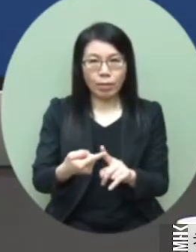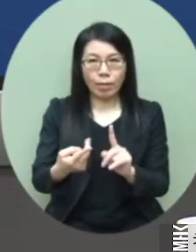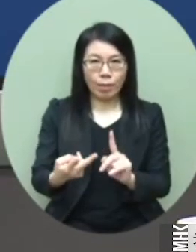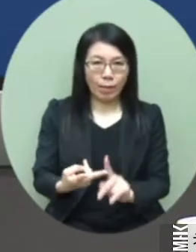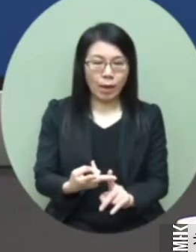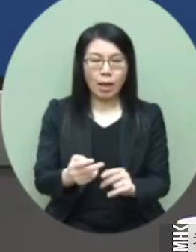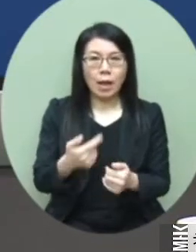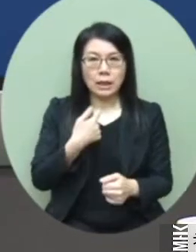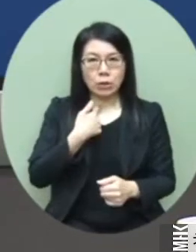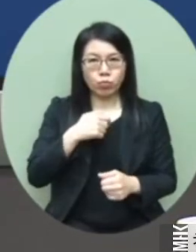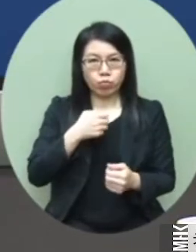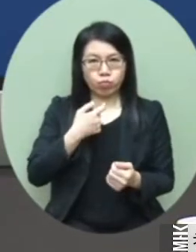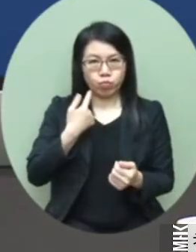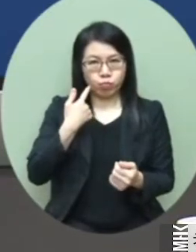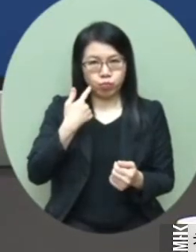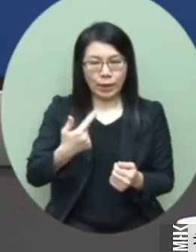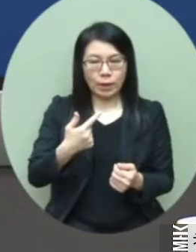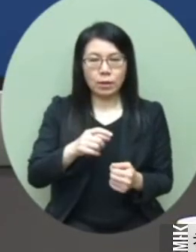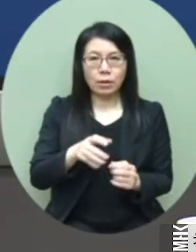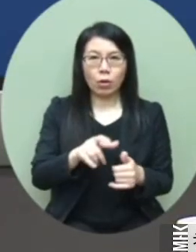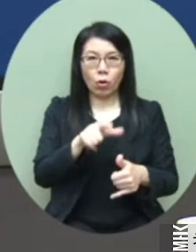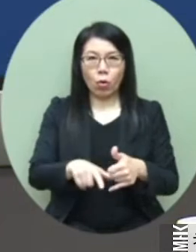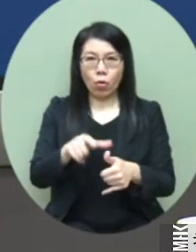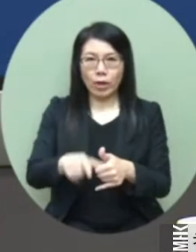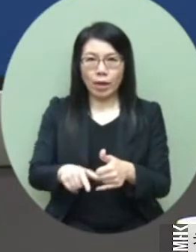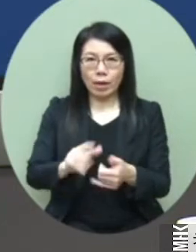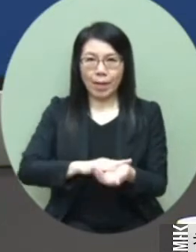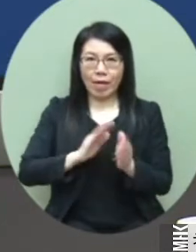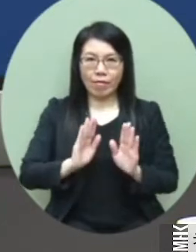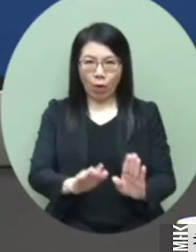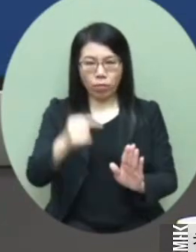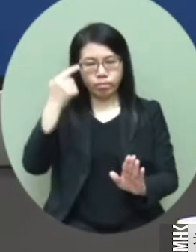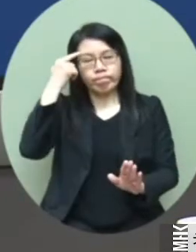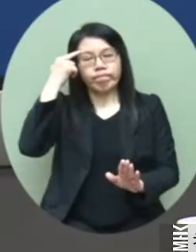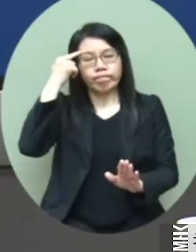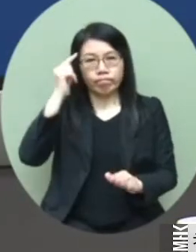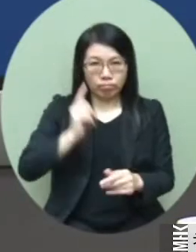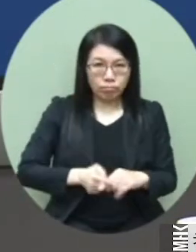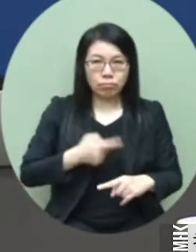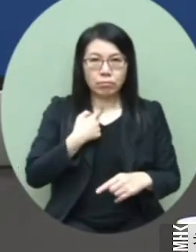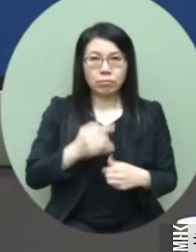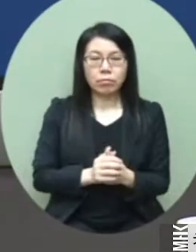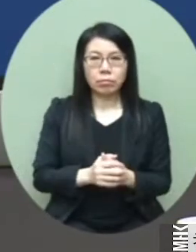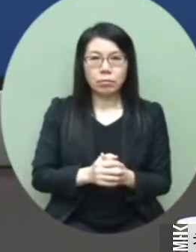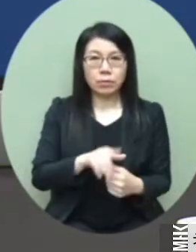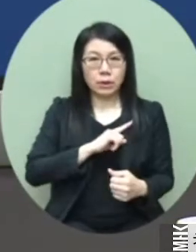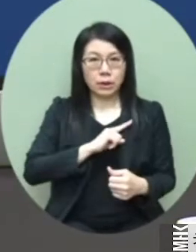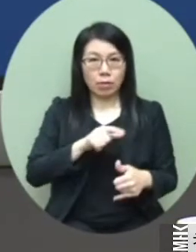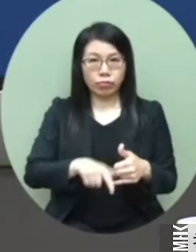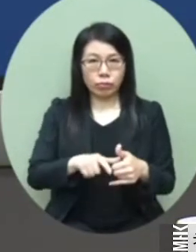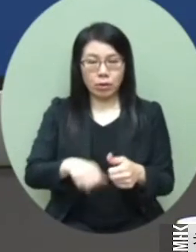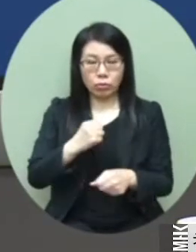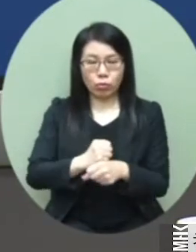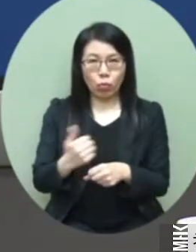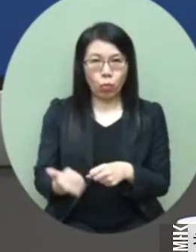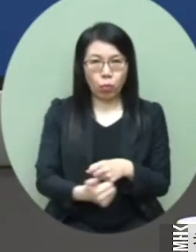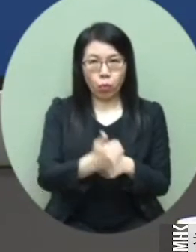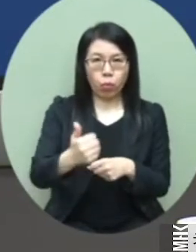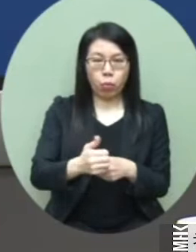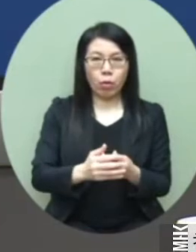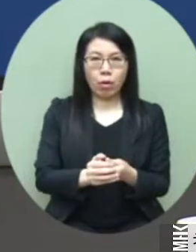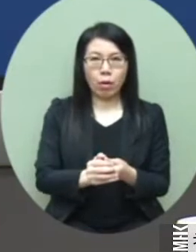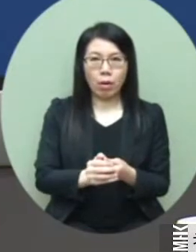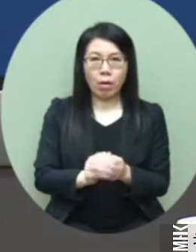distancing measures still effective at the moment. And please be vigilant when it comes